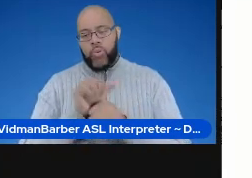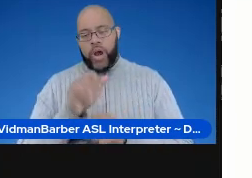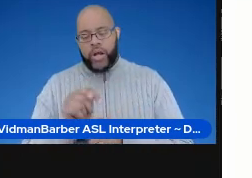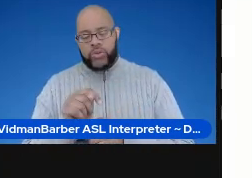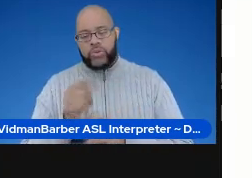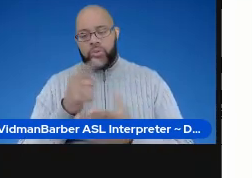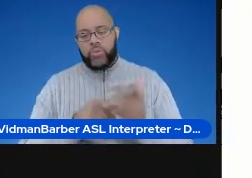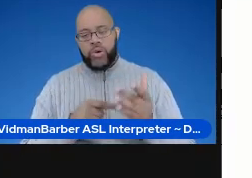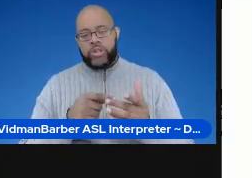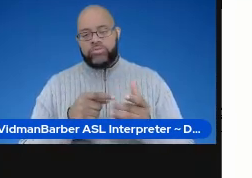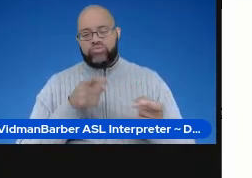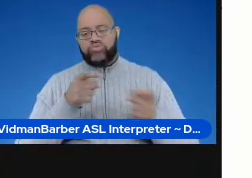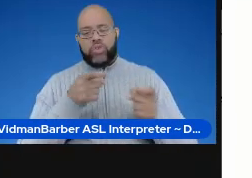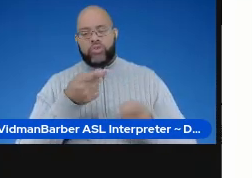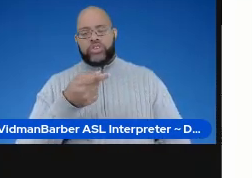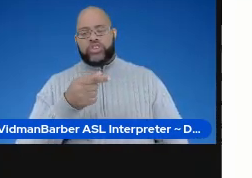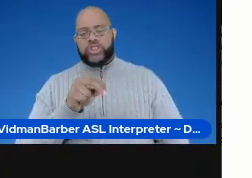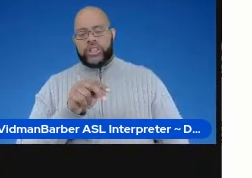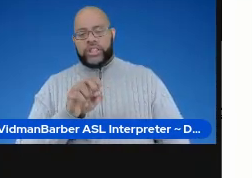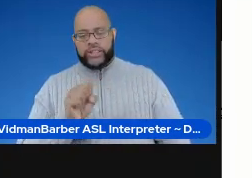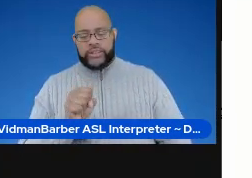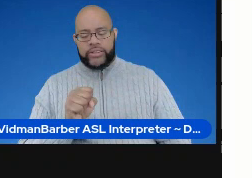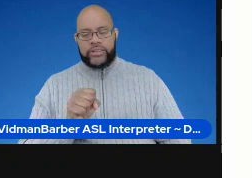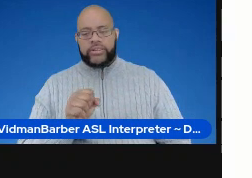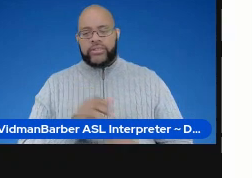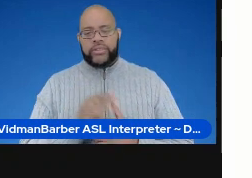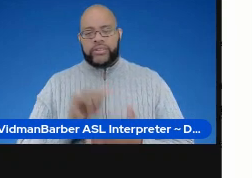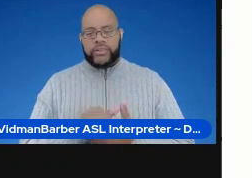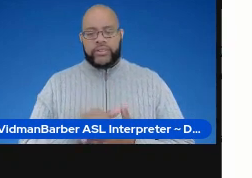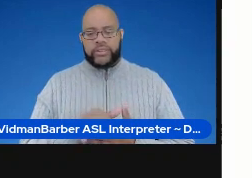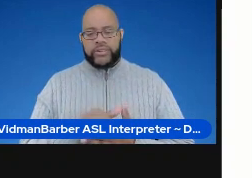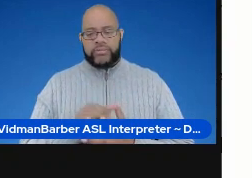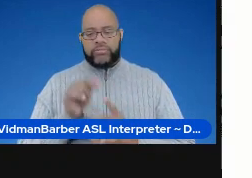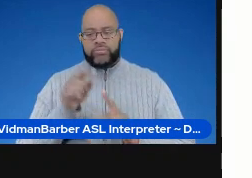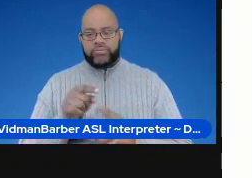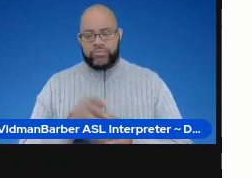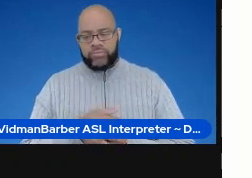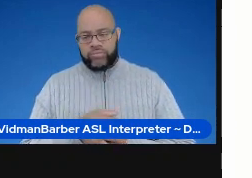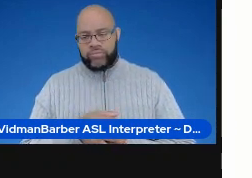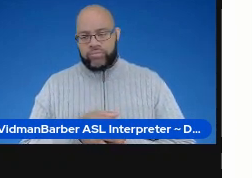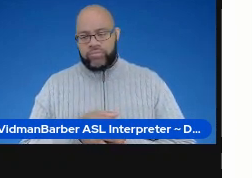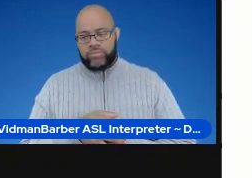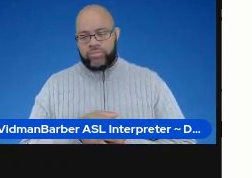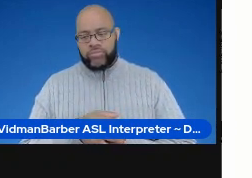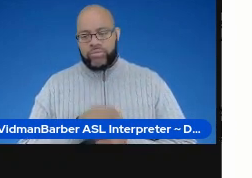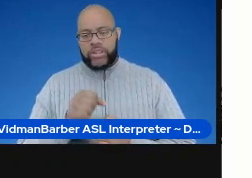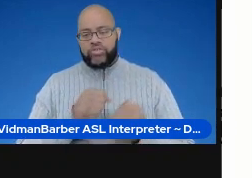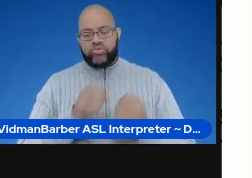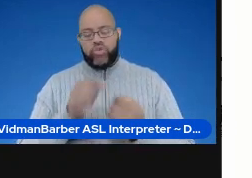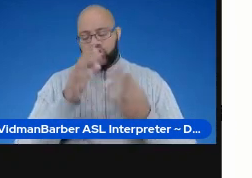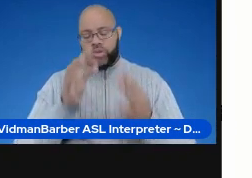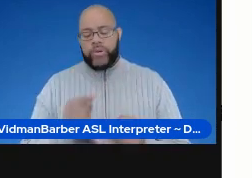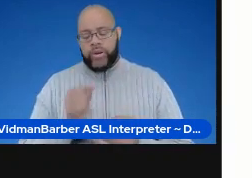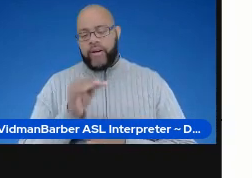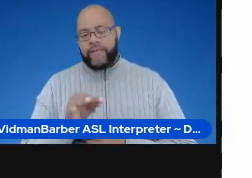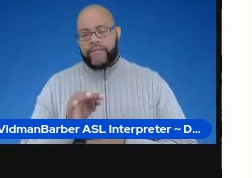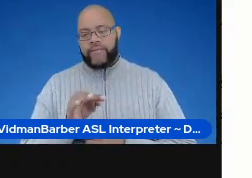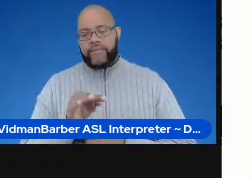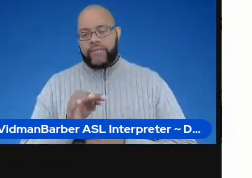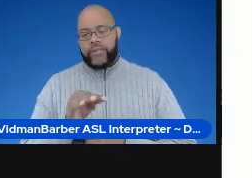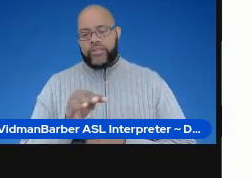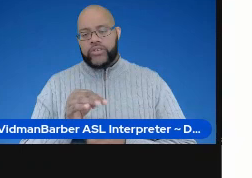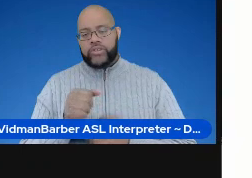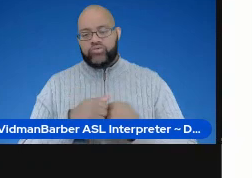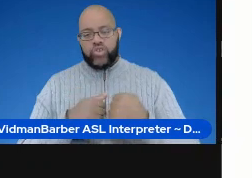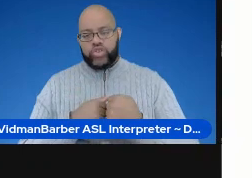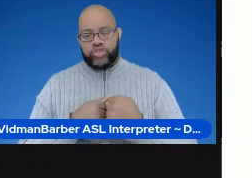genes are driving this. And CD177, which is a marker of neutrophils, really came out as a strong determinant of the structure of